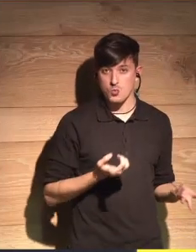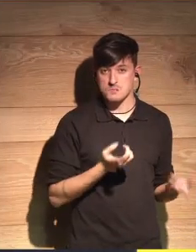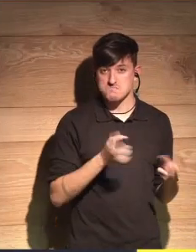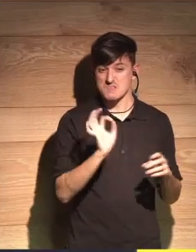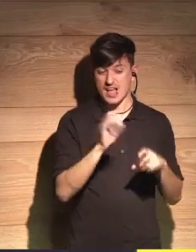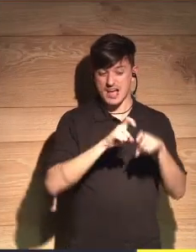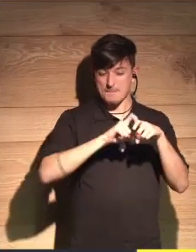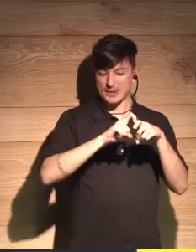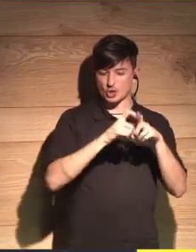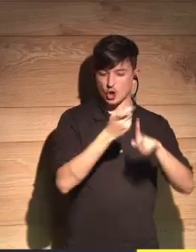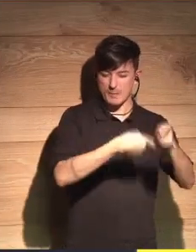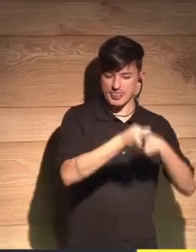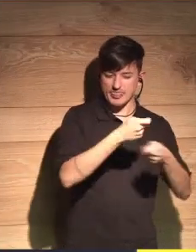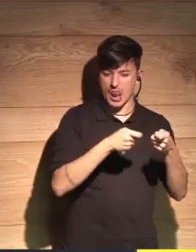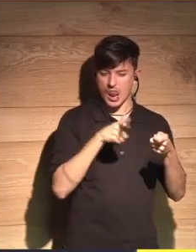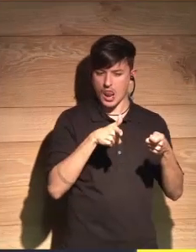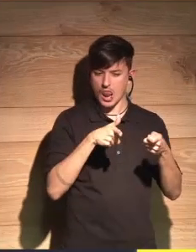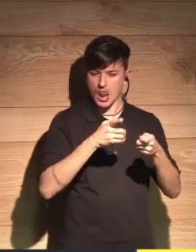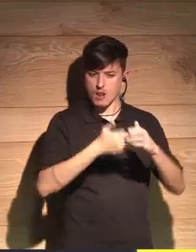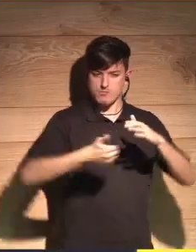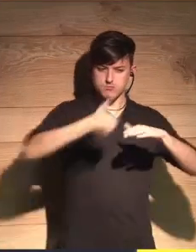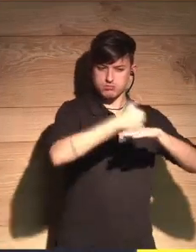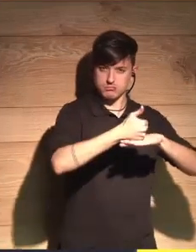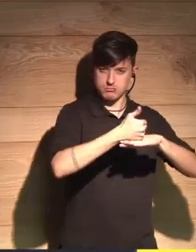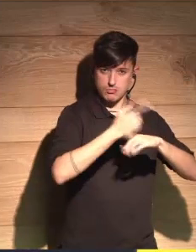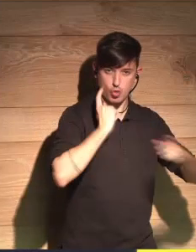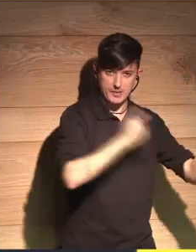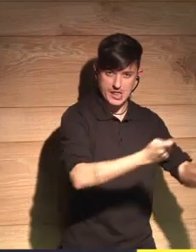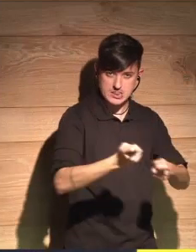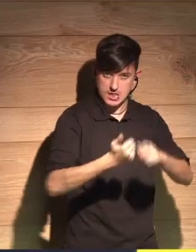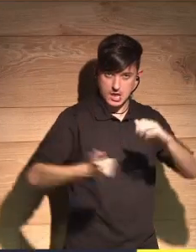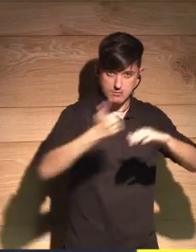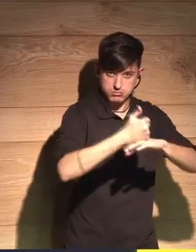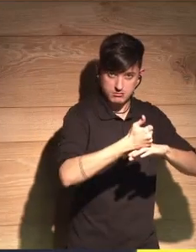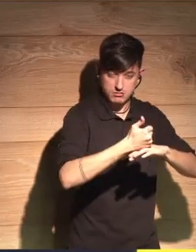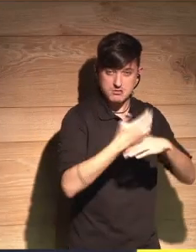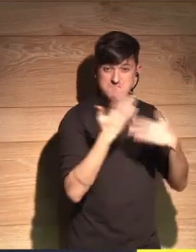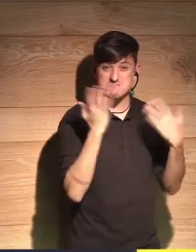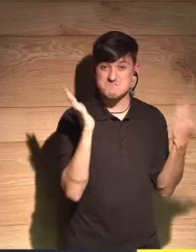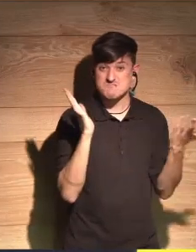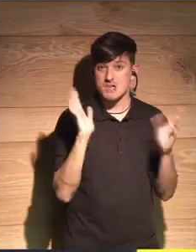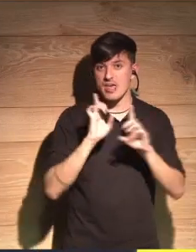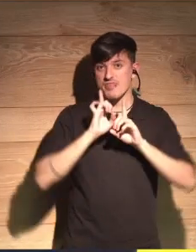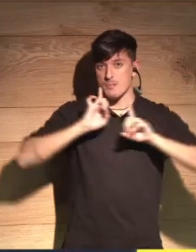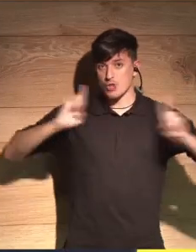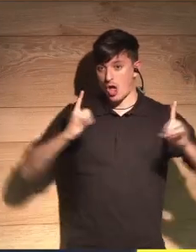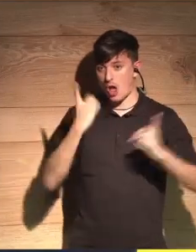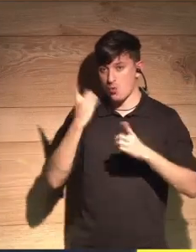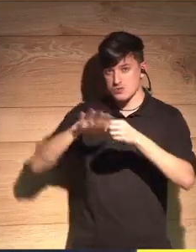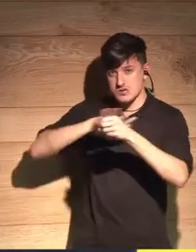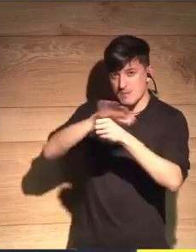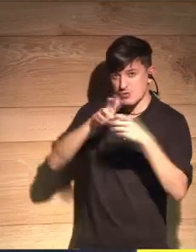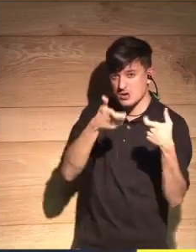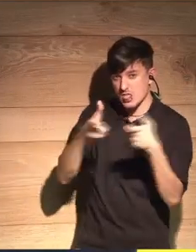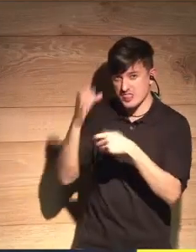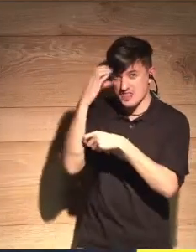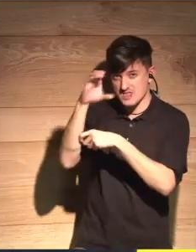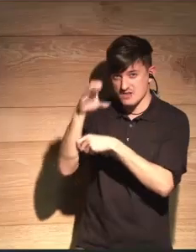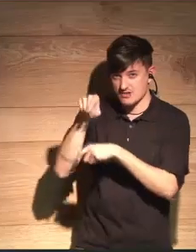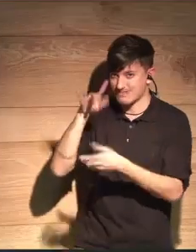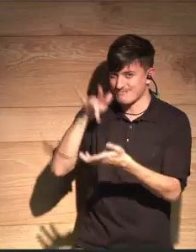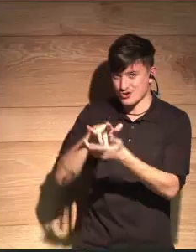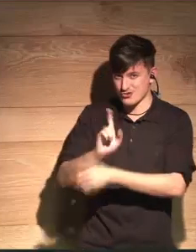their lives. Because the commercial aspect has been prevailing in most aspects, except for some